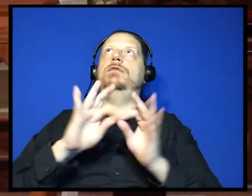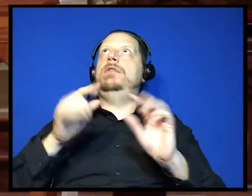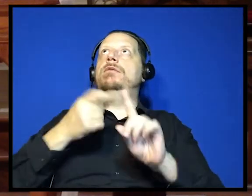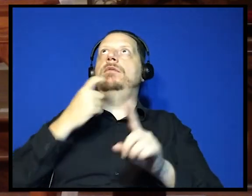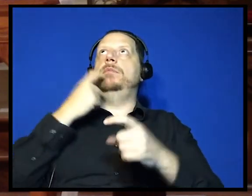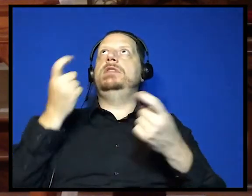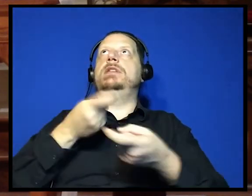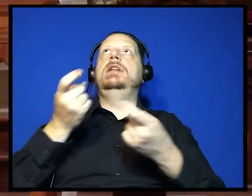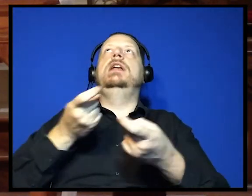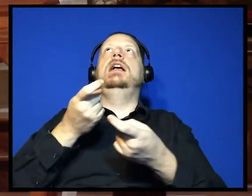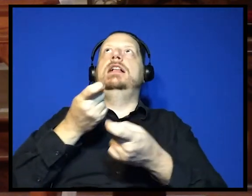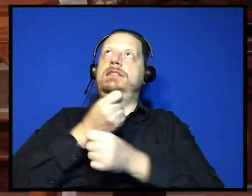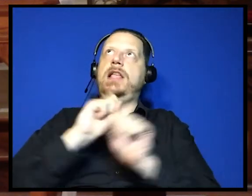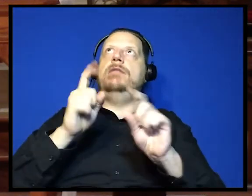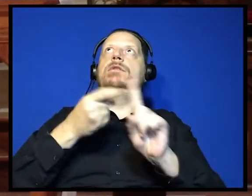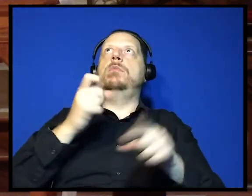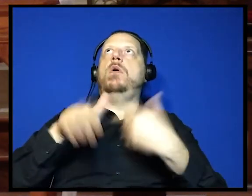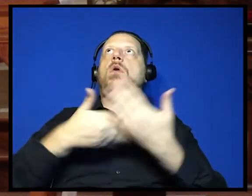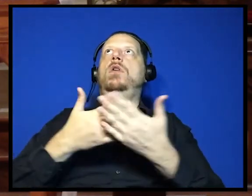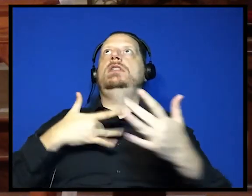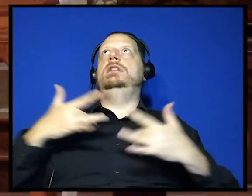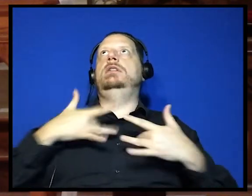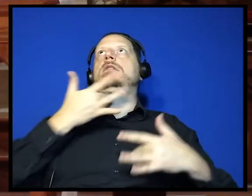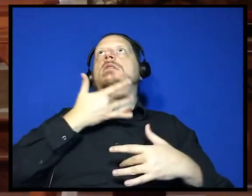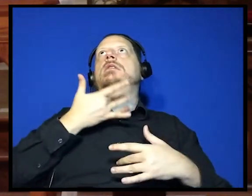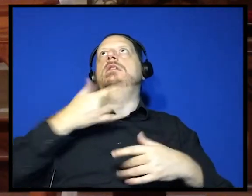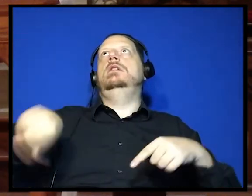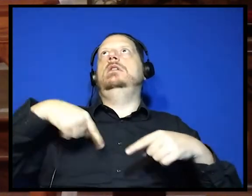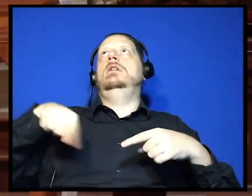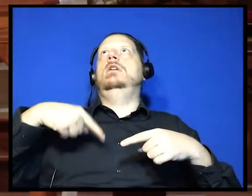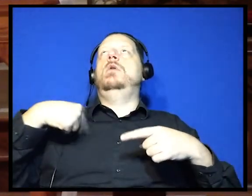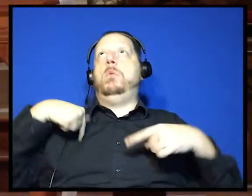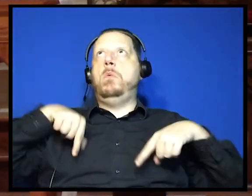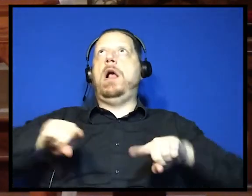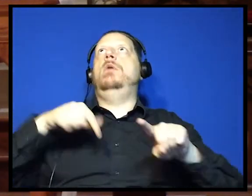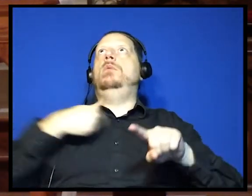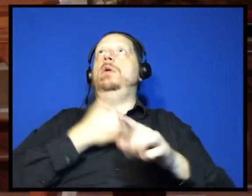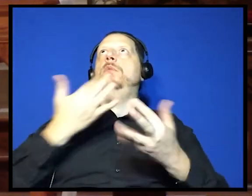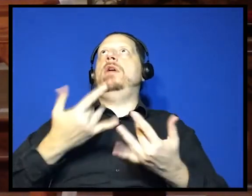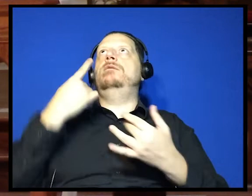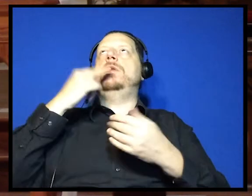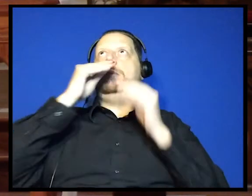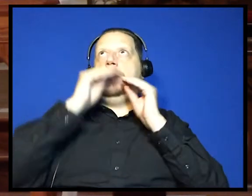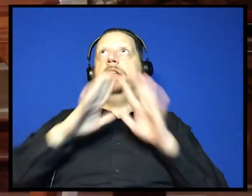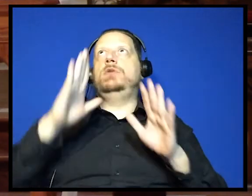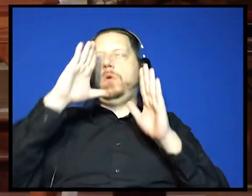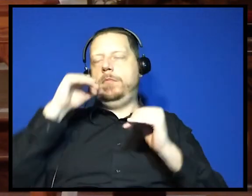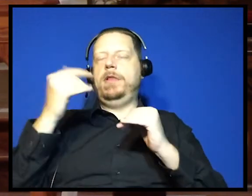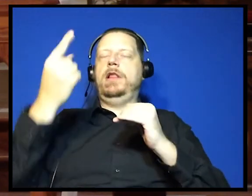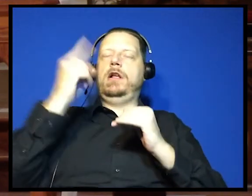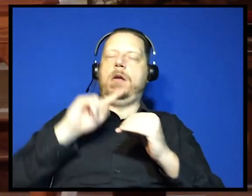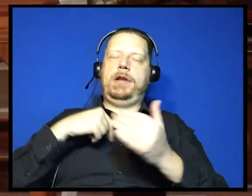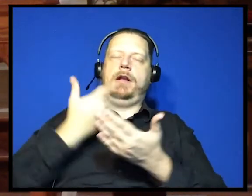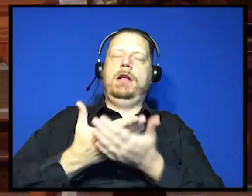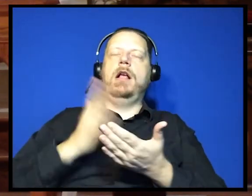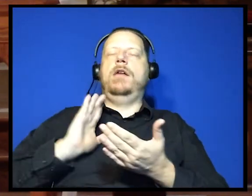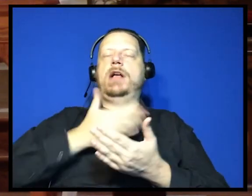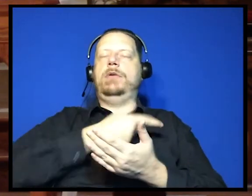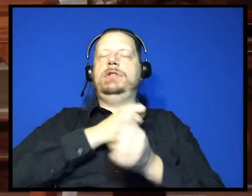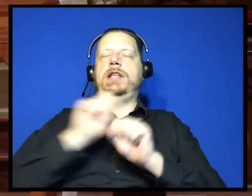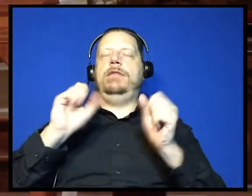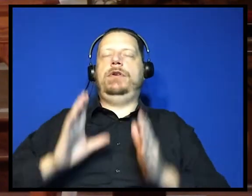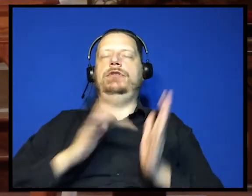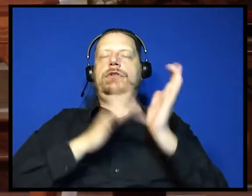free from sin and safe from all distress, as we await the blessed hope and the coming of our Savior, Jesus